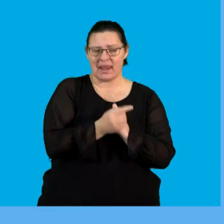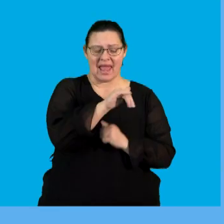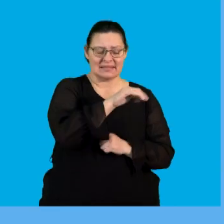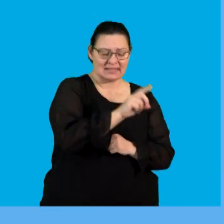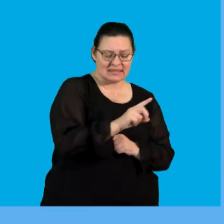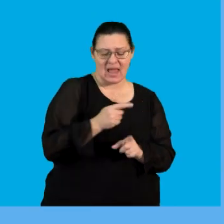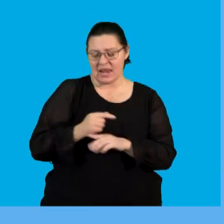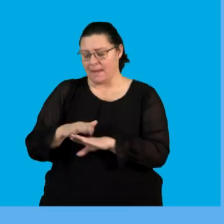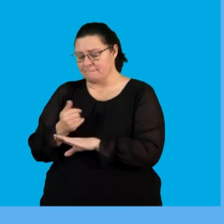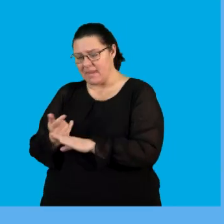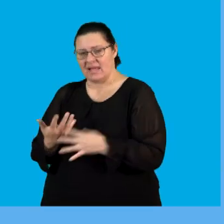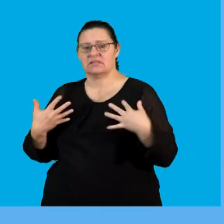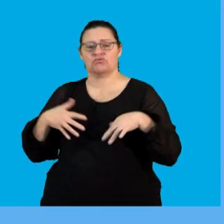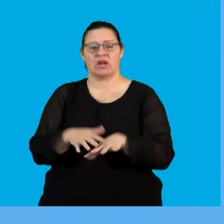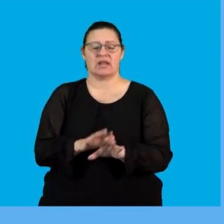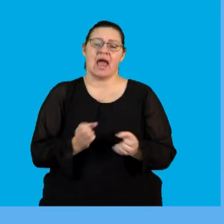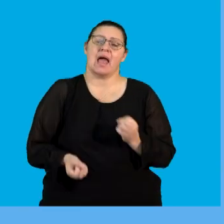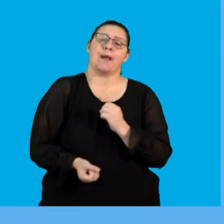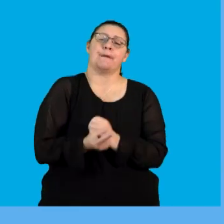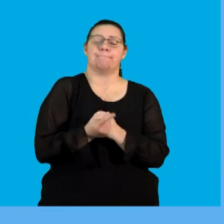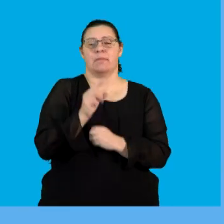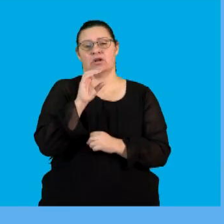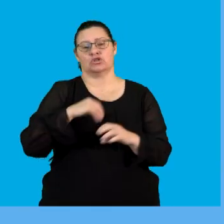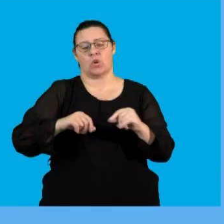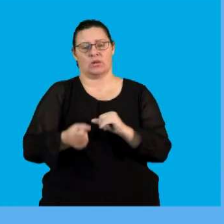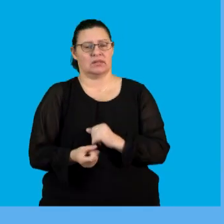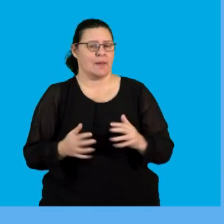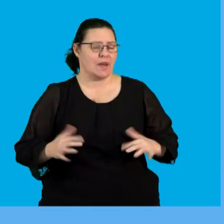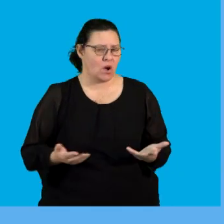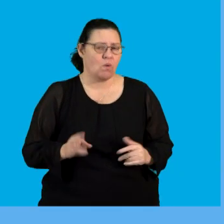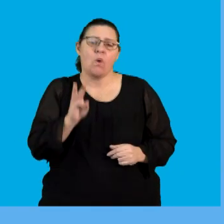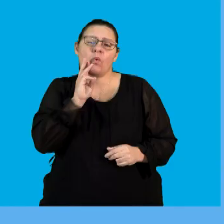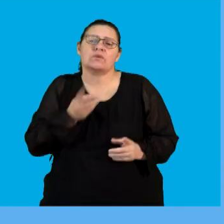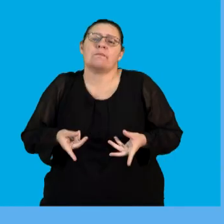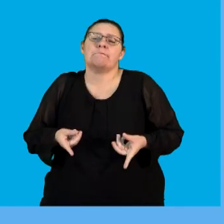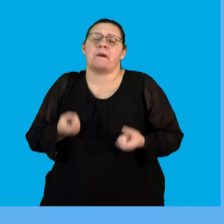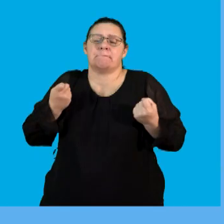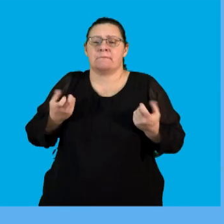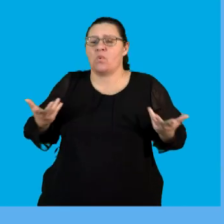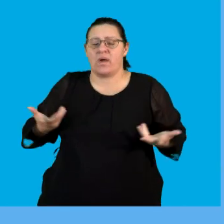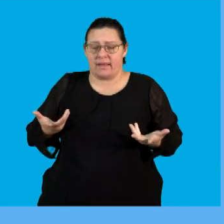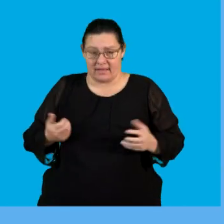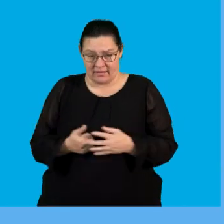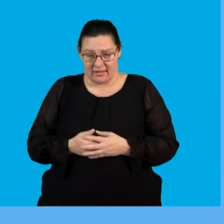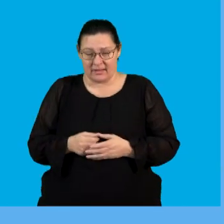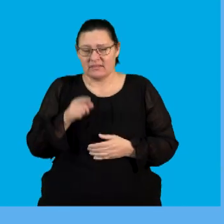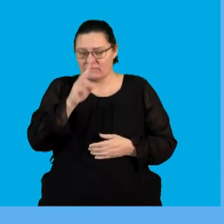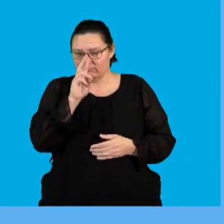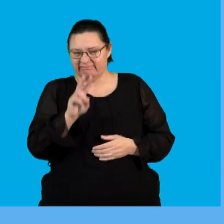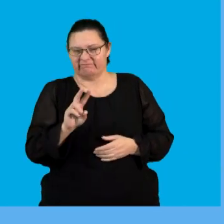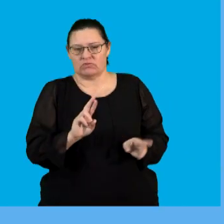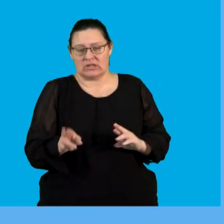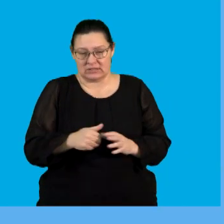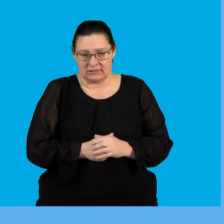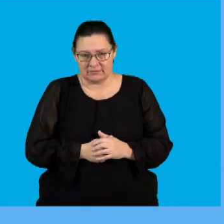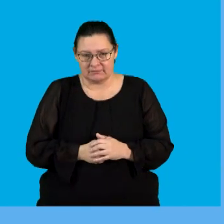the acid and the base when they react. How is the salt going to be formed? And where do we get the water from that you're talking about when looking at this